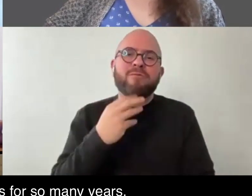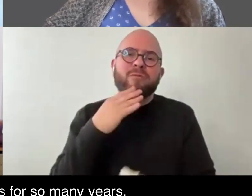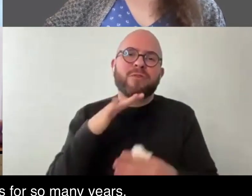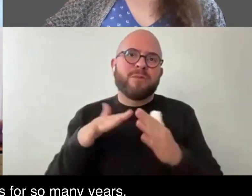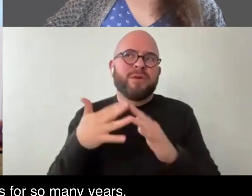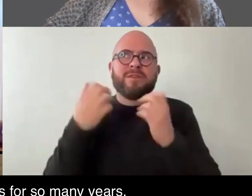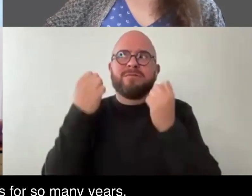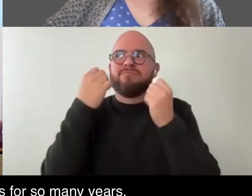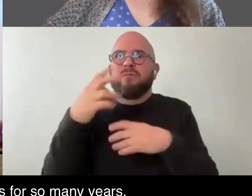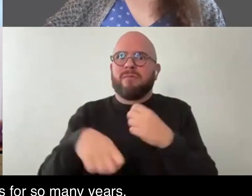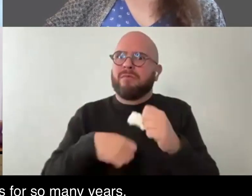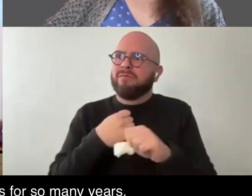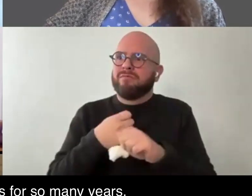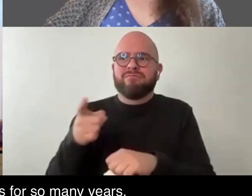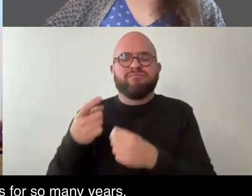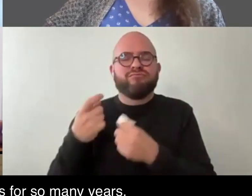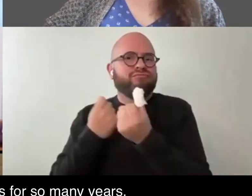years.